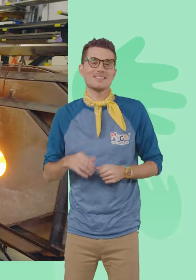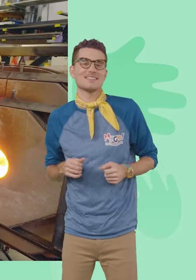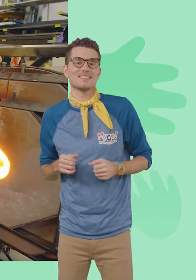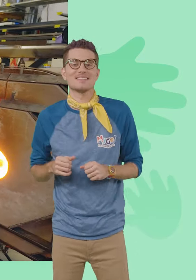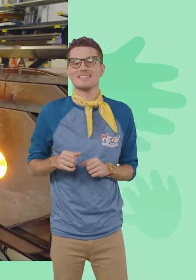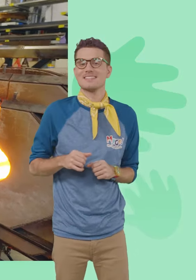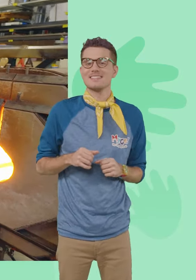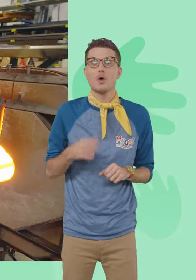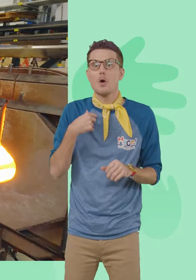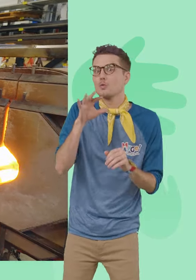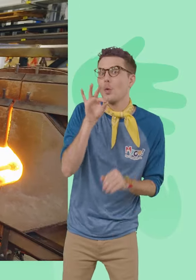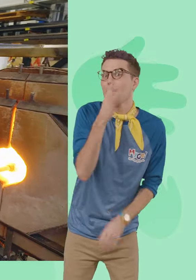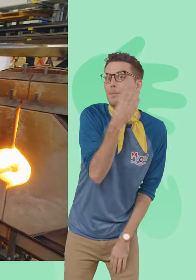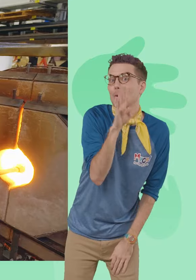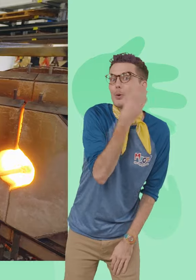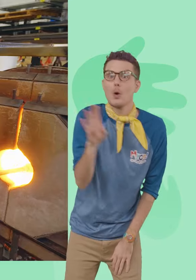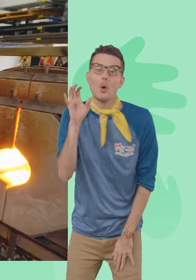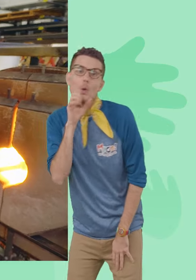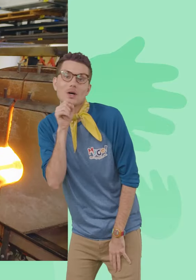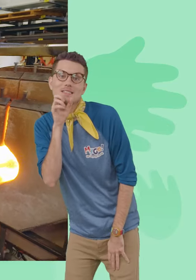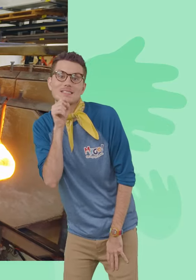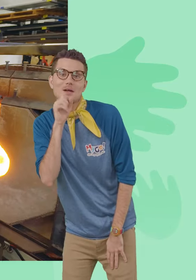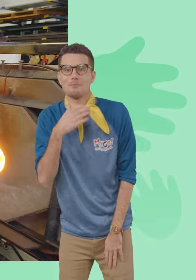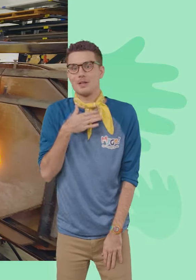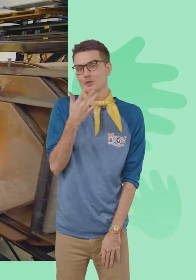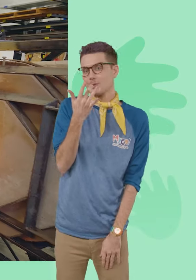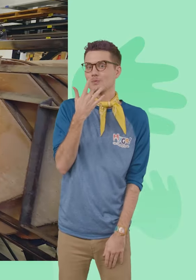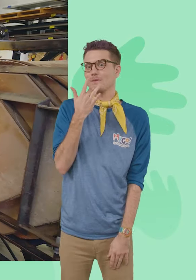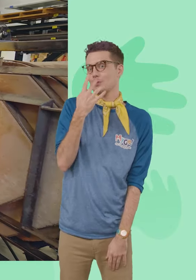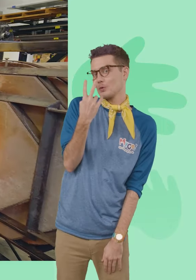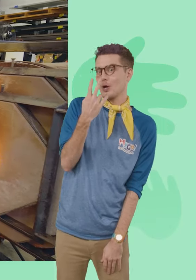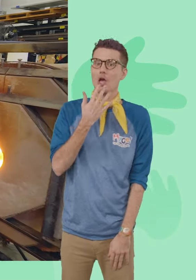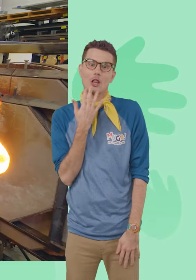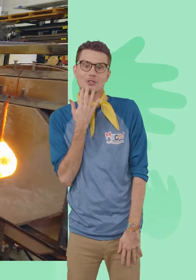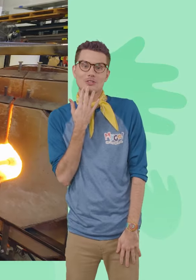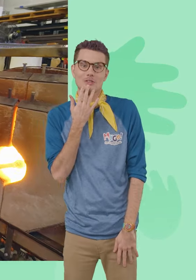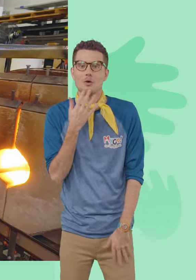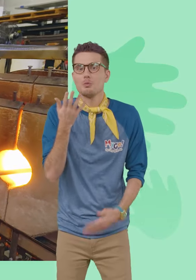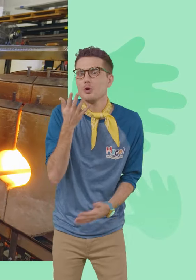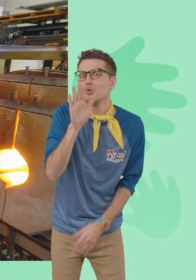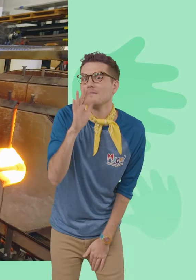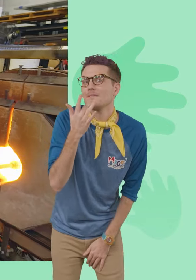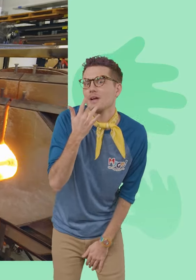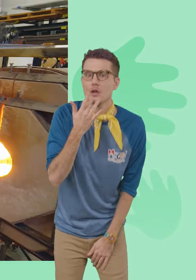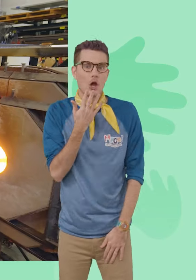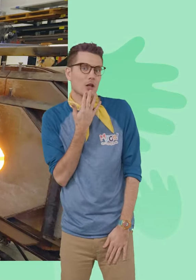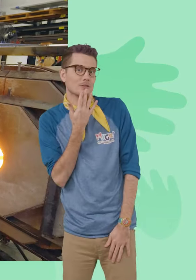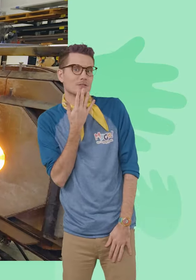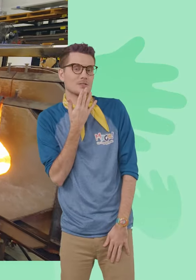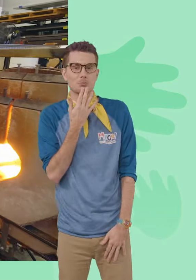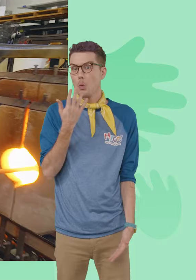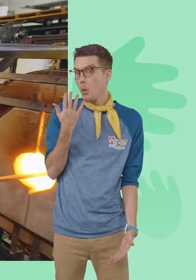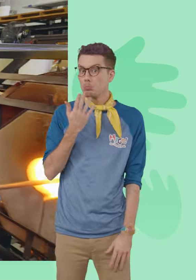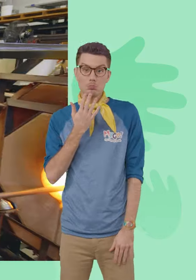I chose blue and orange, my two favorite colors. Yeah. What are your favorite colors or